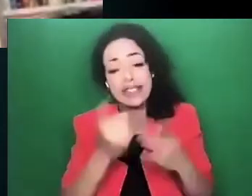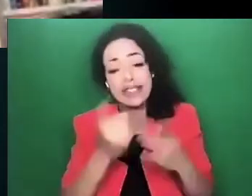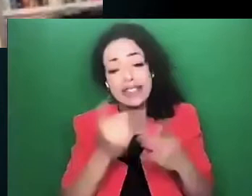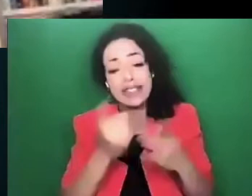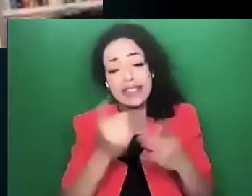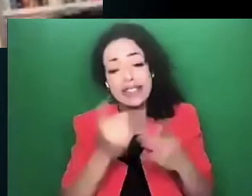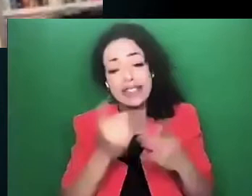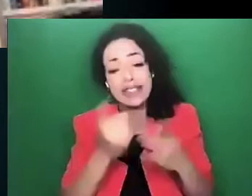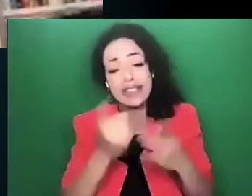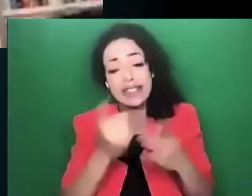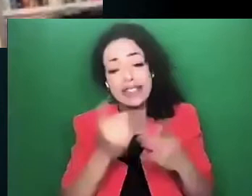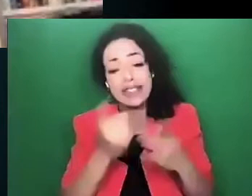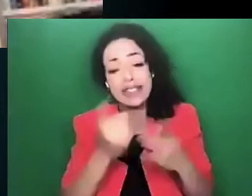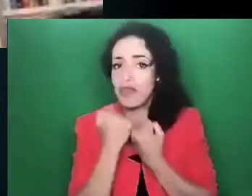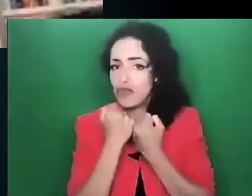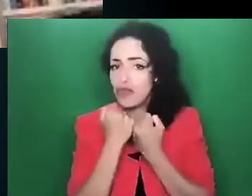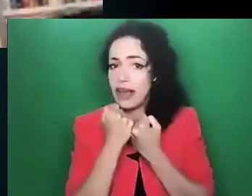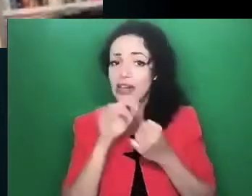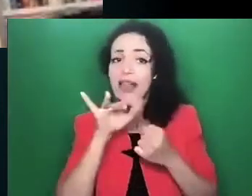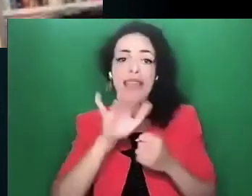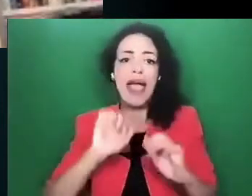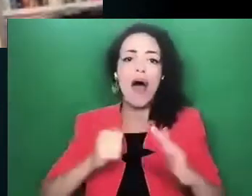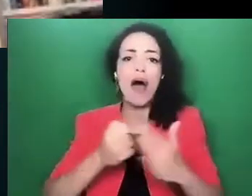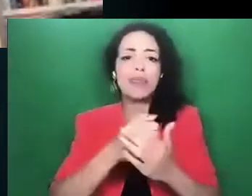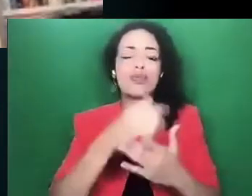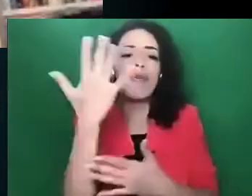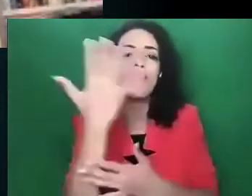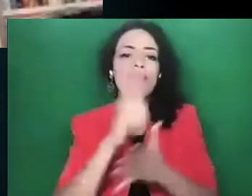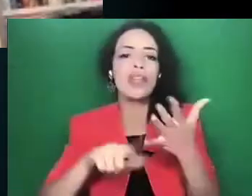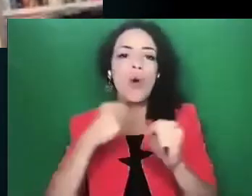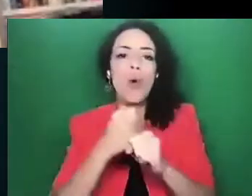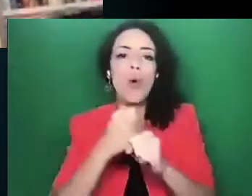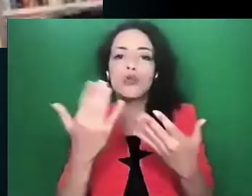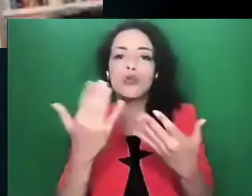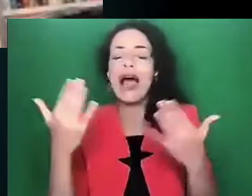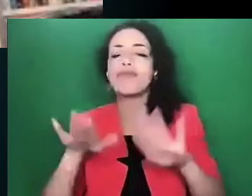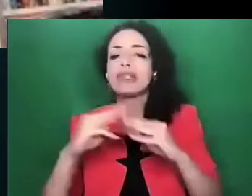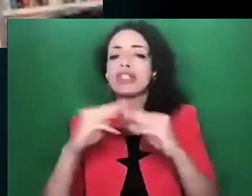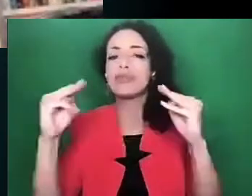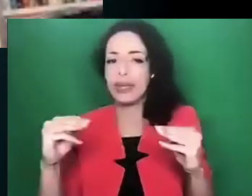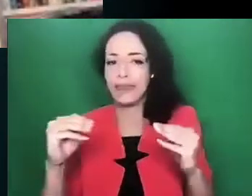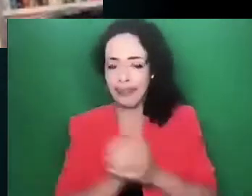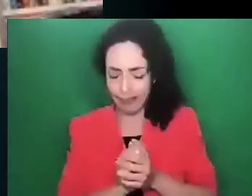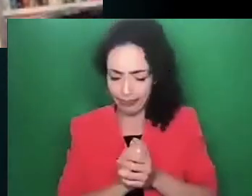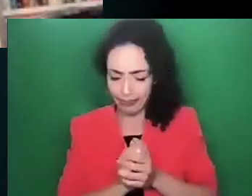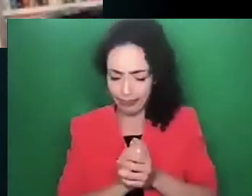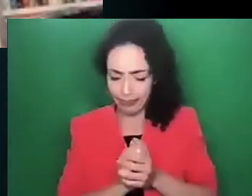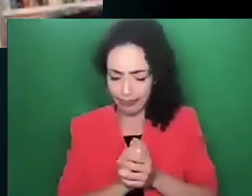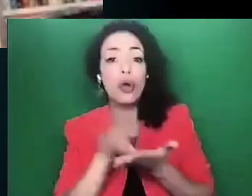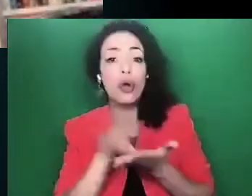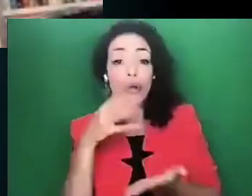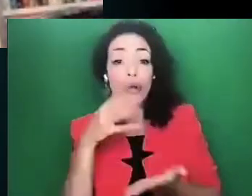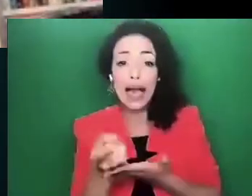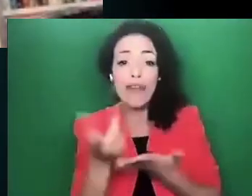the 15th of August. There's been a broad range of accompanying talks which have all been recorded and on the BM's YouTube